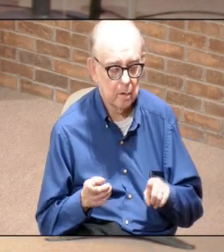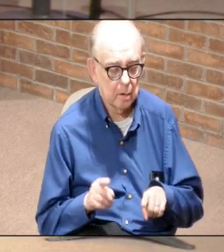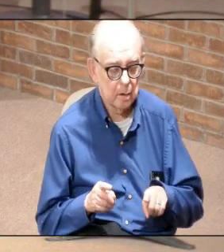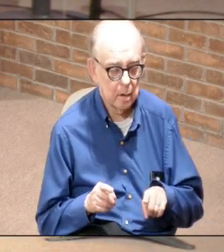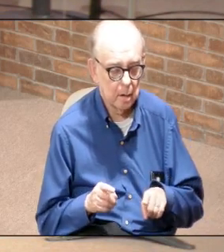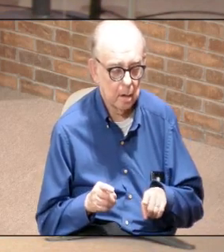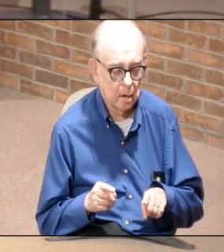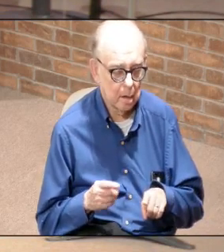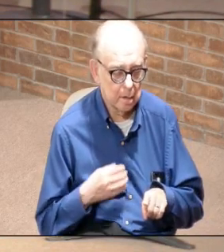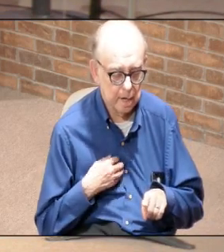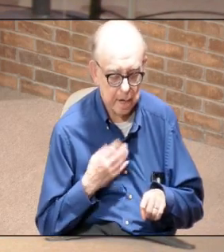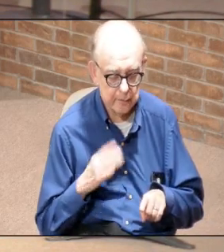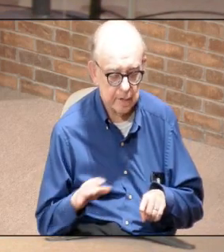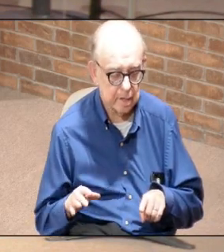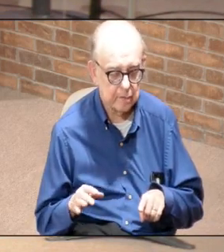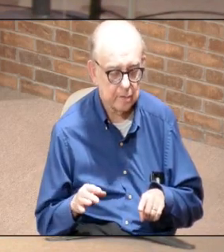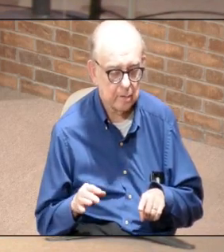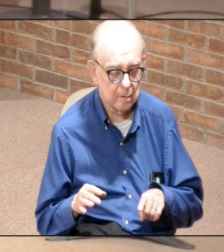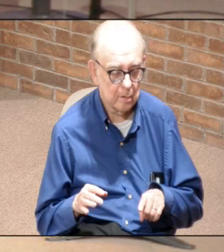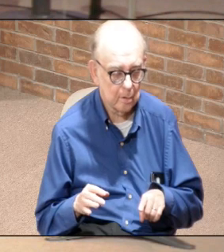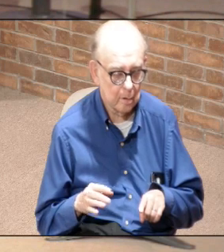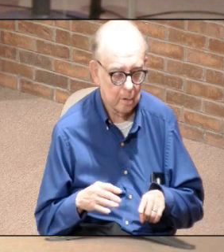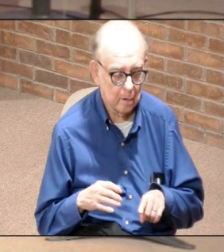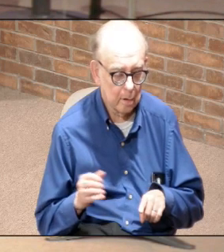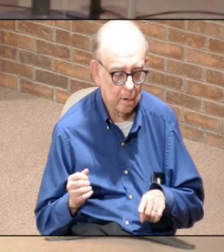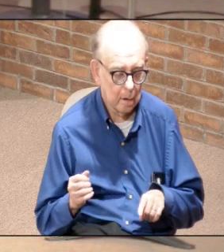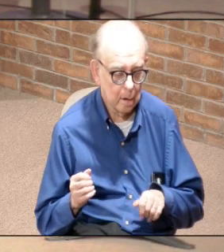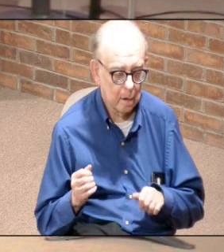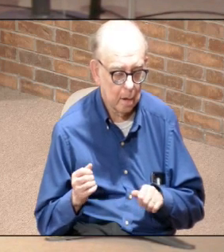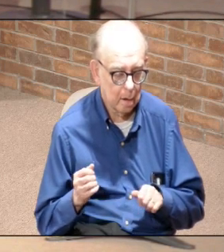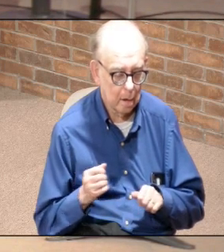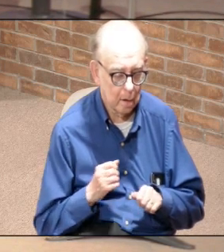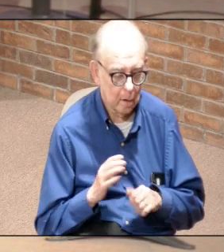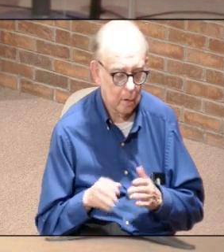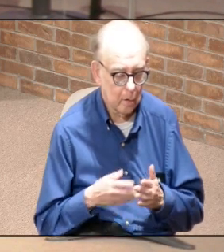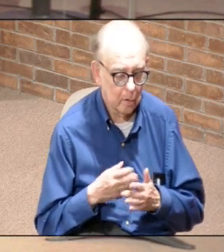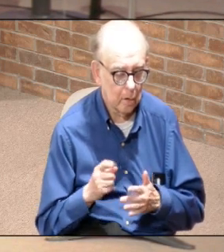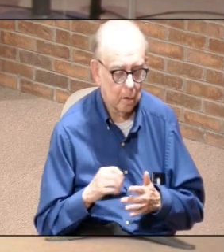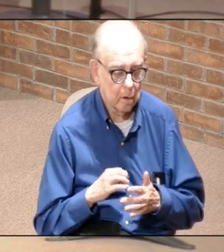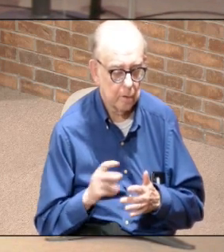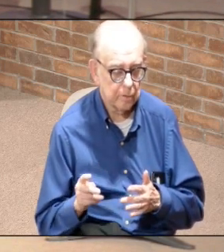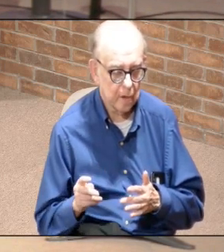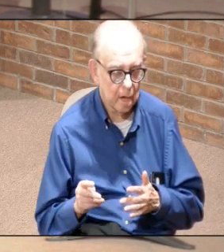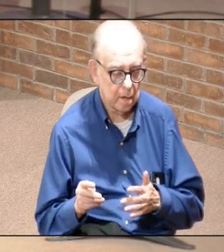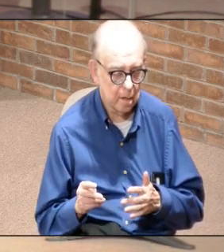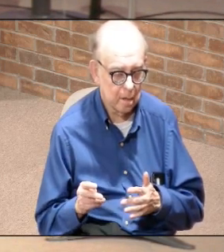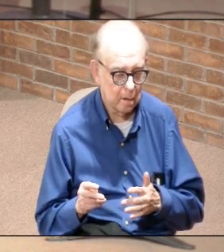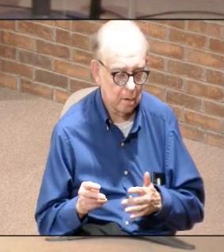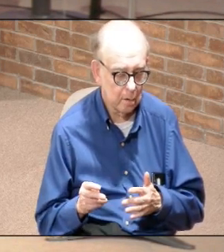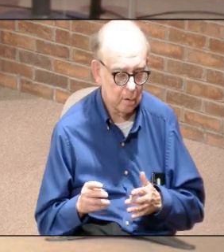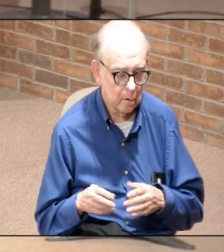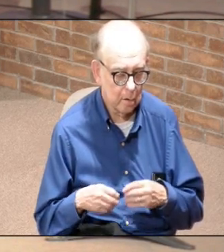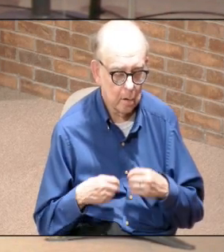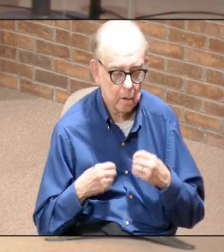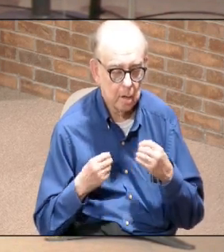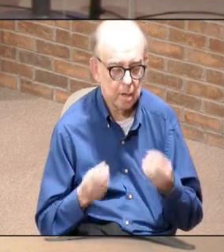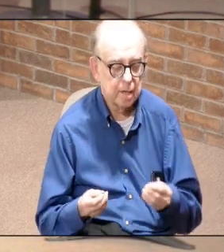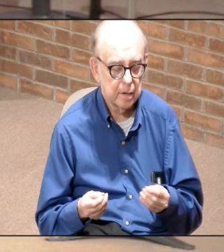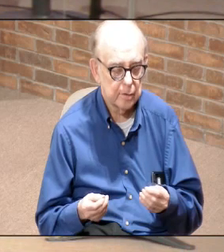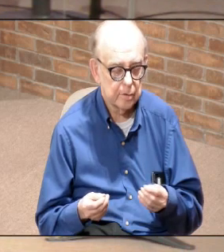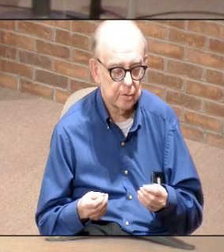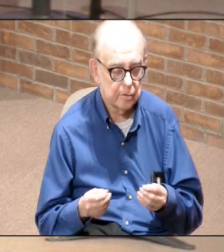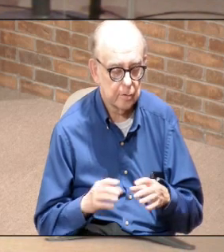they didn't have any children, he took every bit of stock that he owned and gave it to this